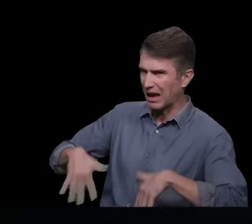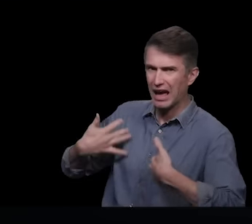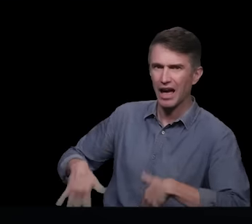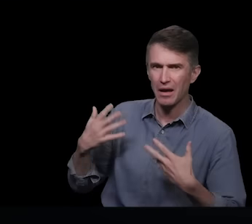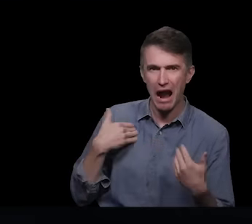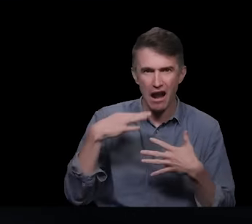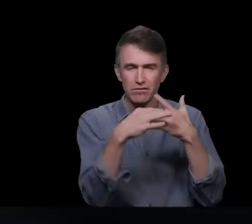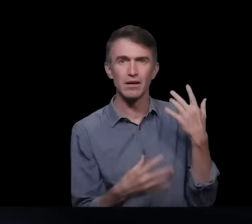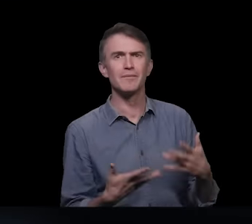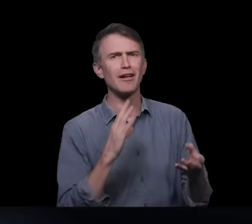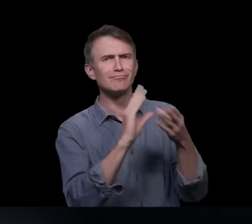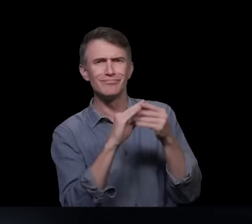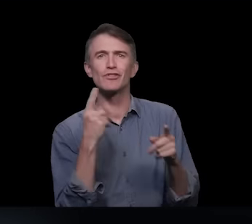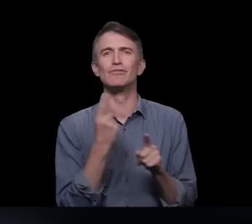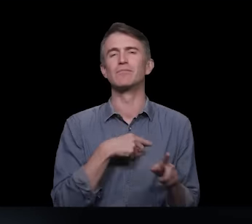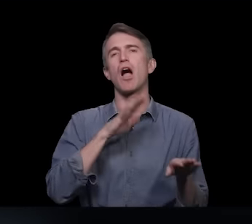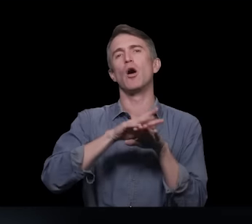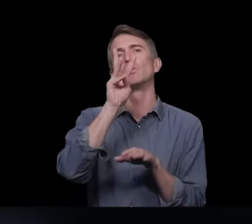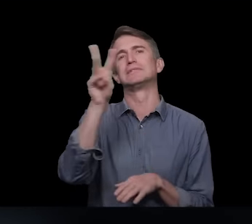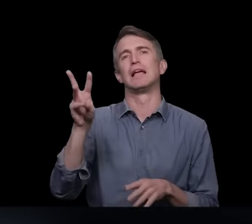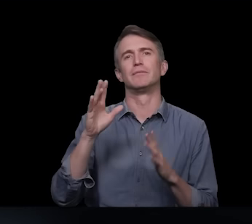Please tell me. Okay. They are at